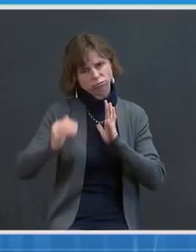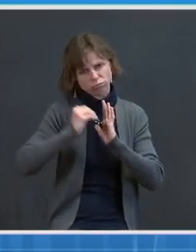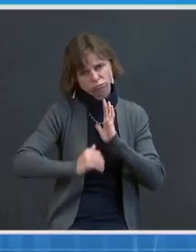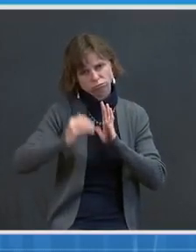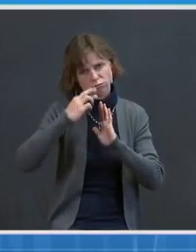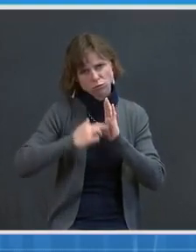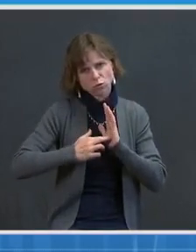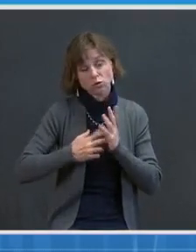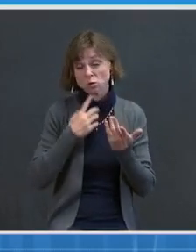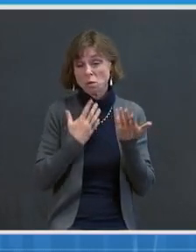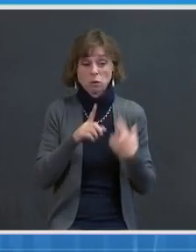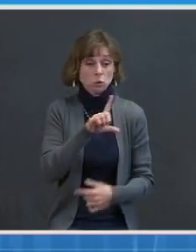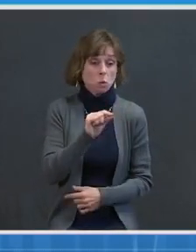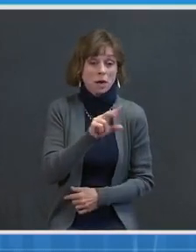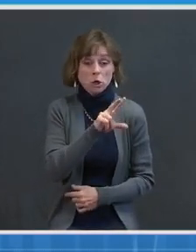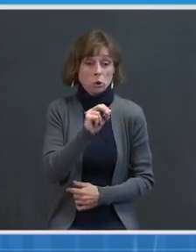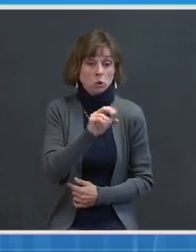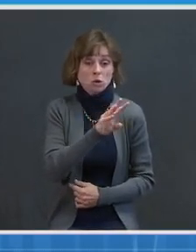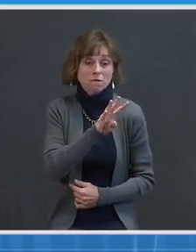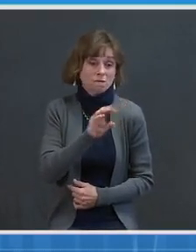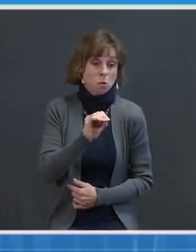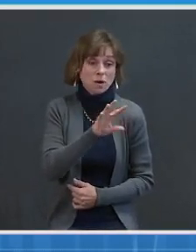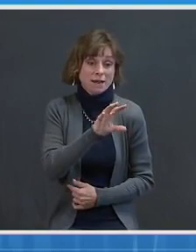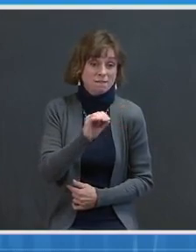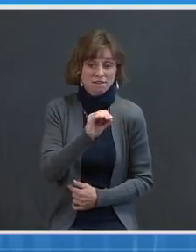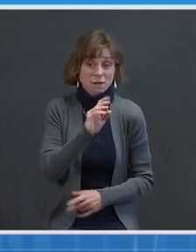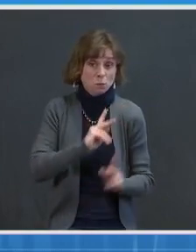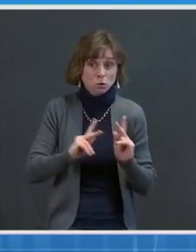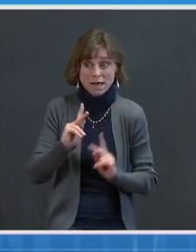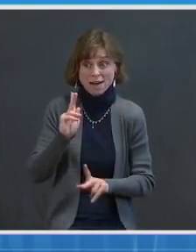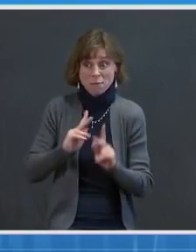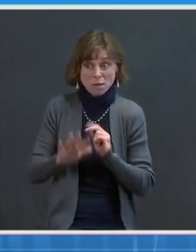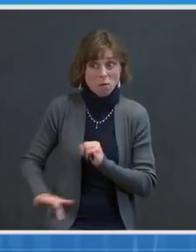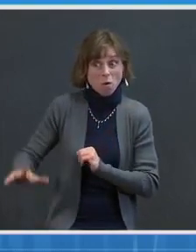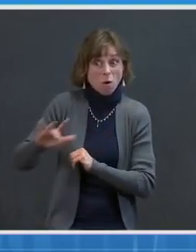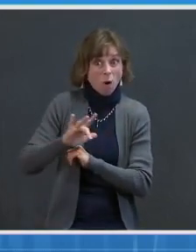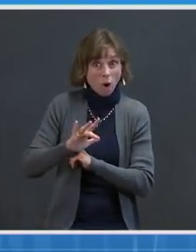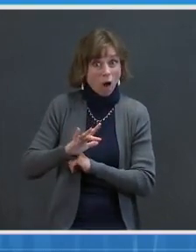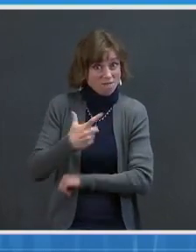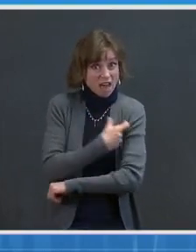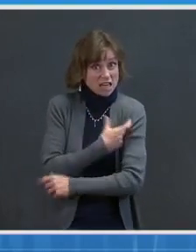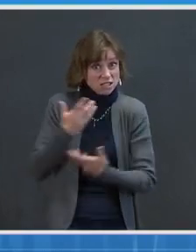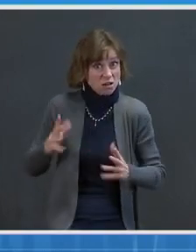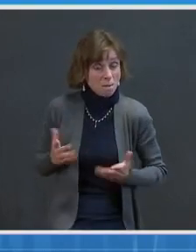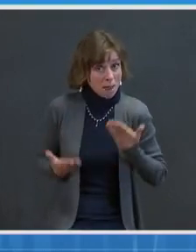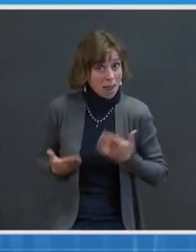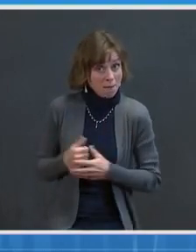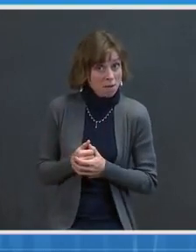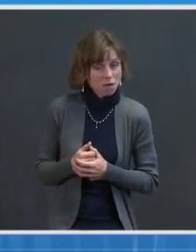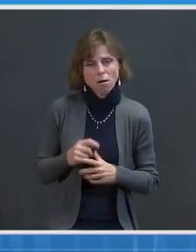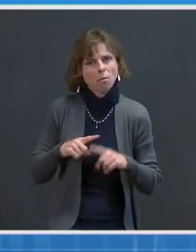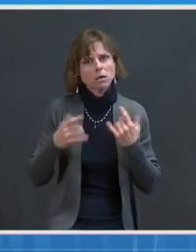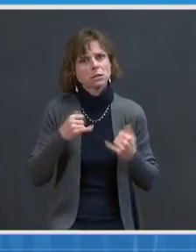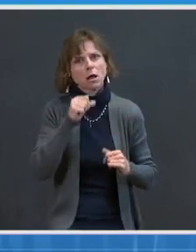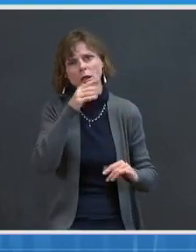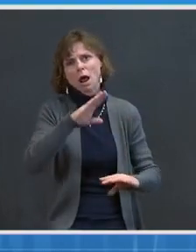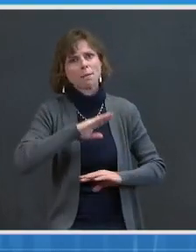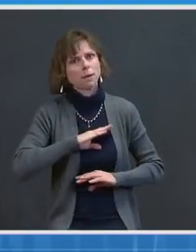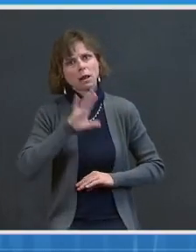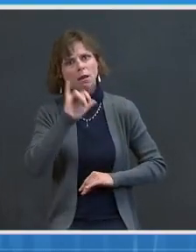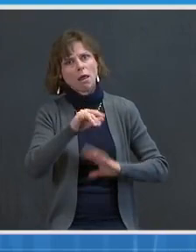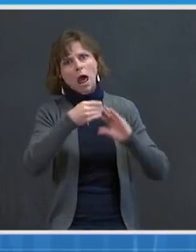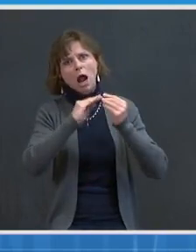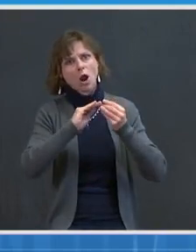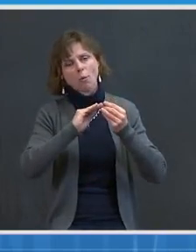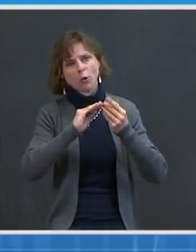50% of the people vaccinated, not yet quite meet the empiric number that we're talking about, and still